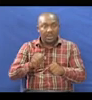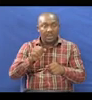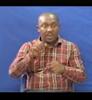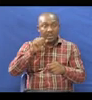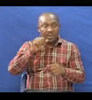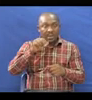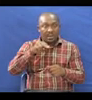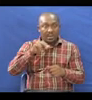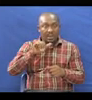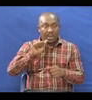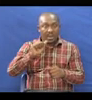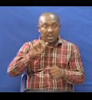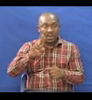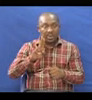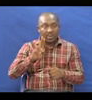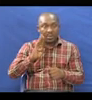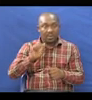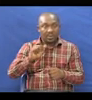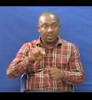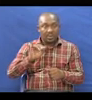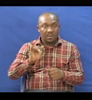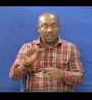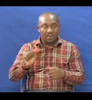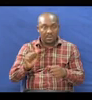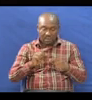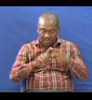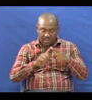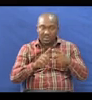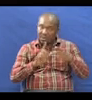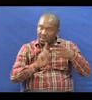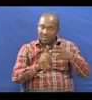called Ubugabire. Ubugabire.